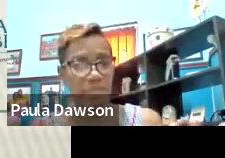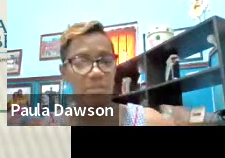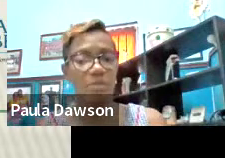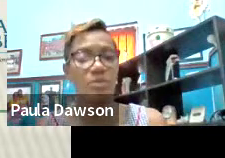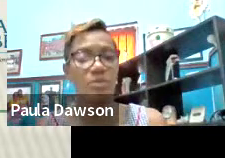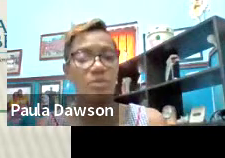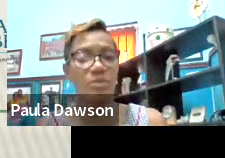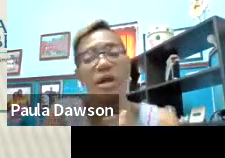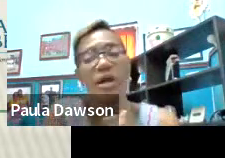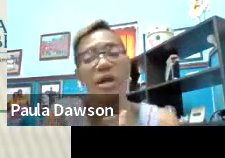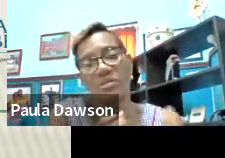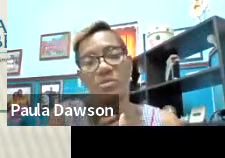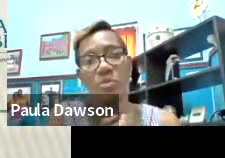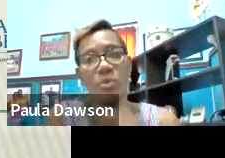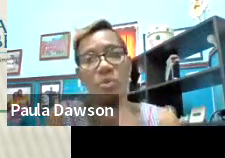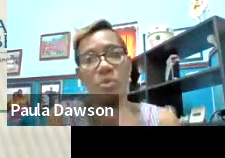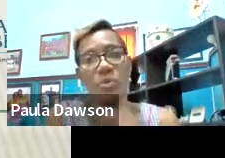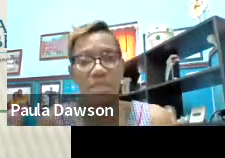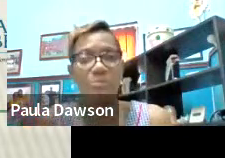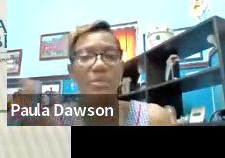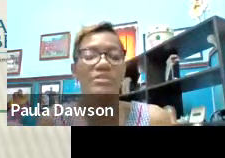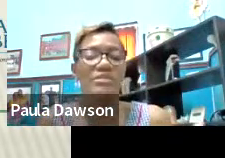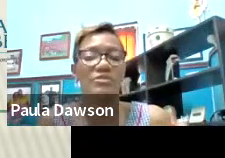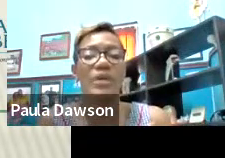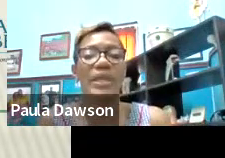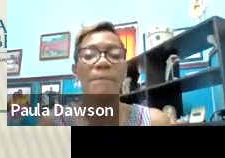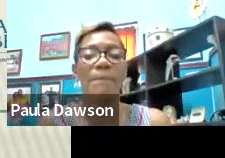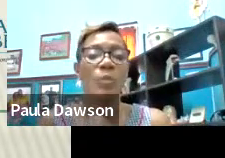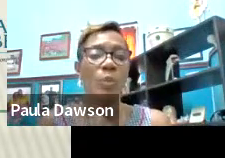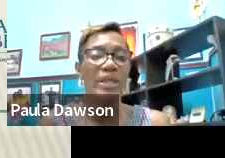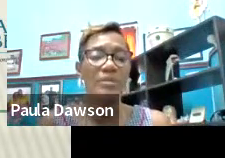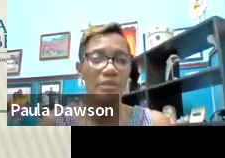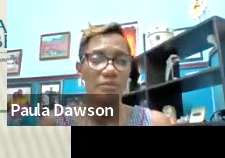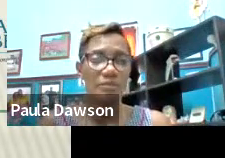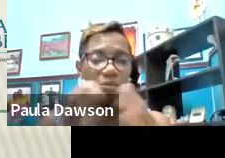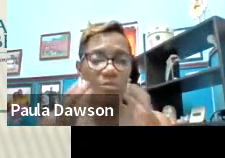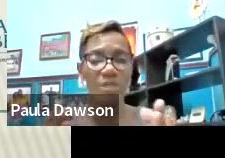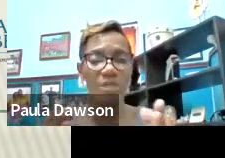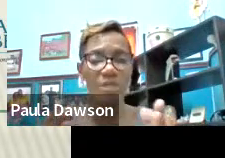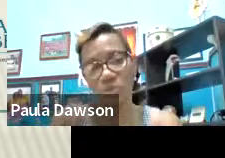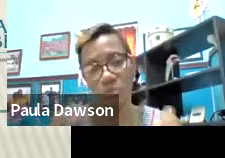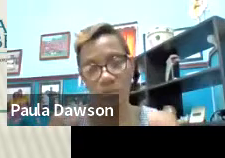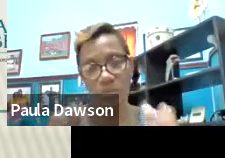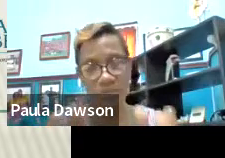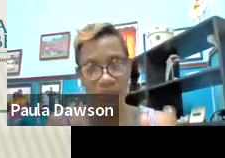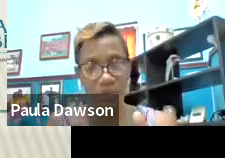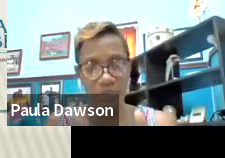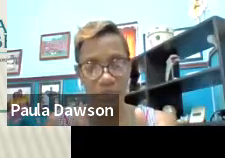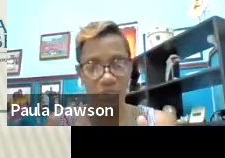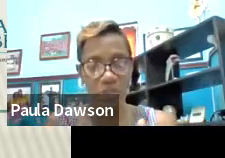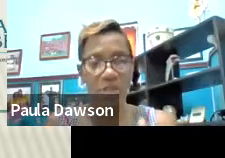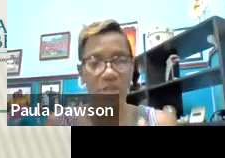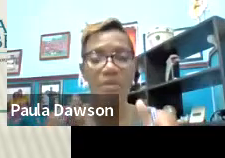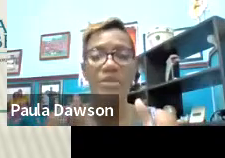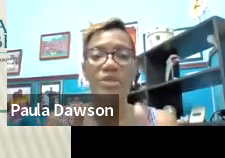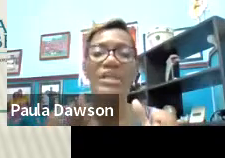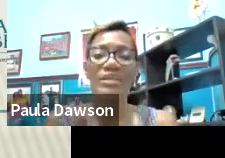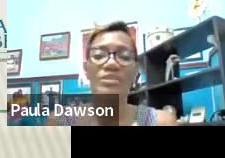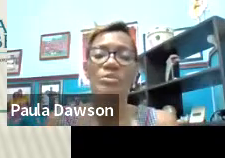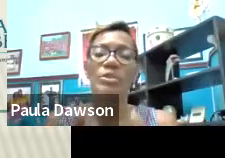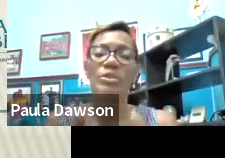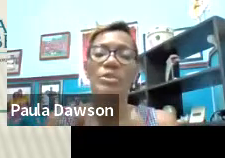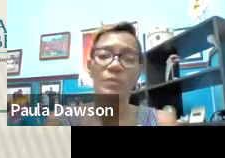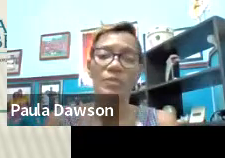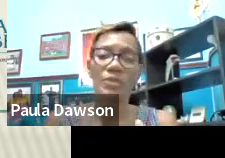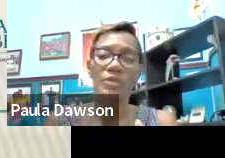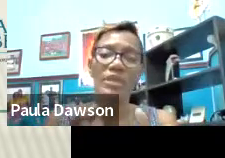Yes, it can be good. Why? How does it work in a positive way? Well, if someone has a stroke or spinal cord injury, their